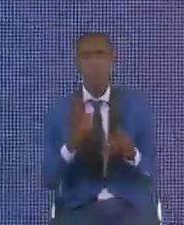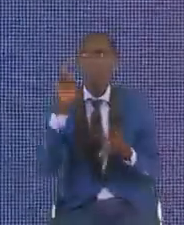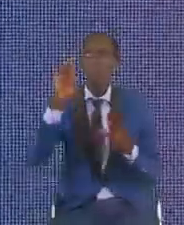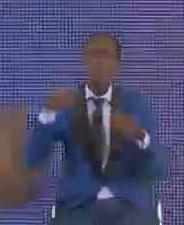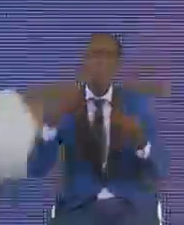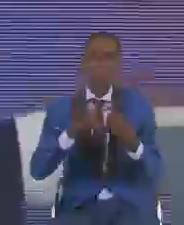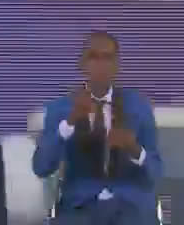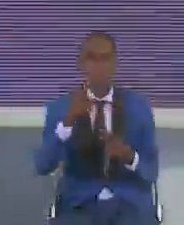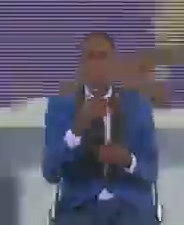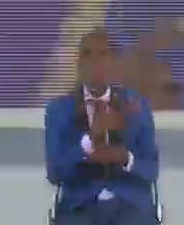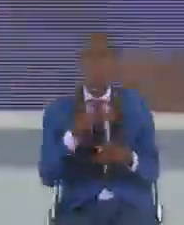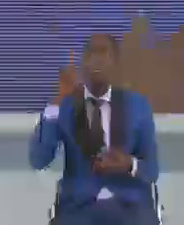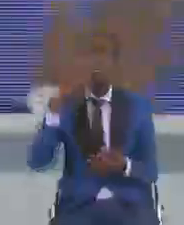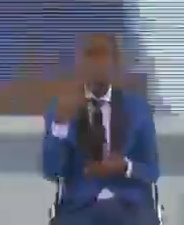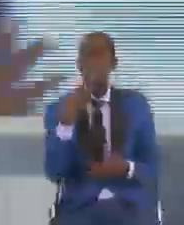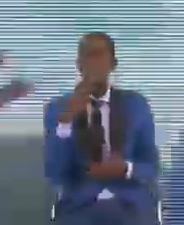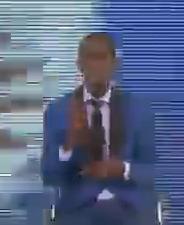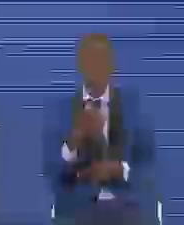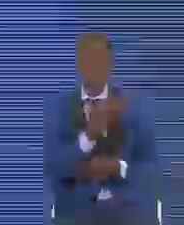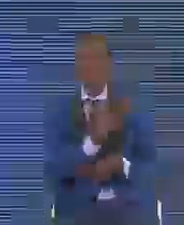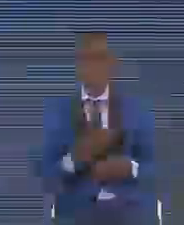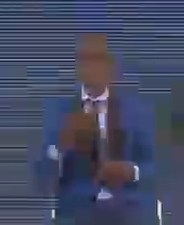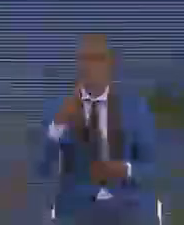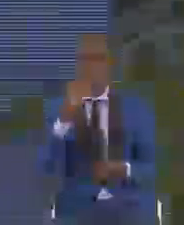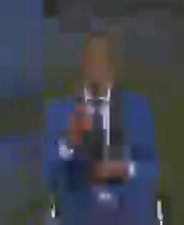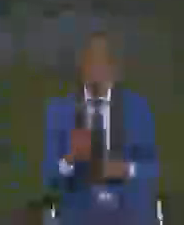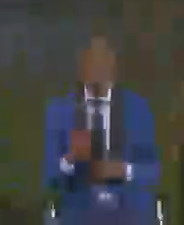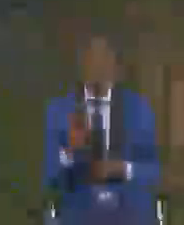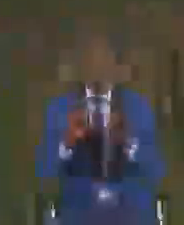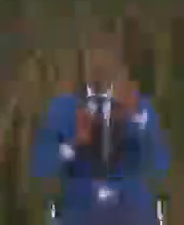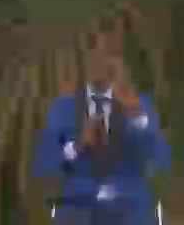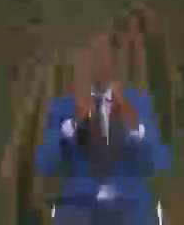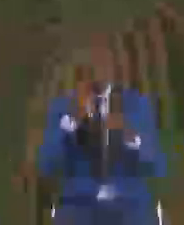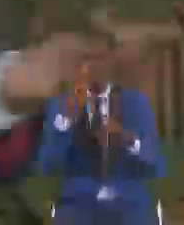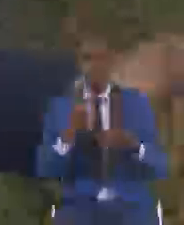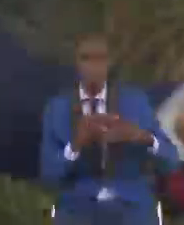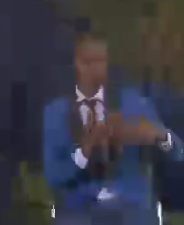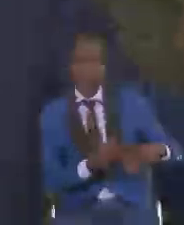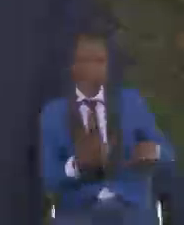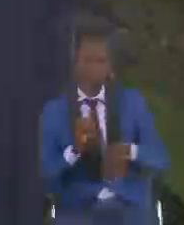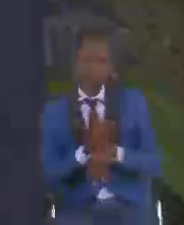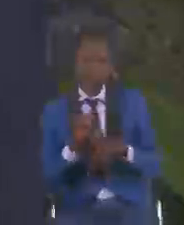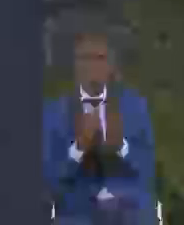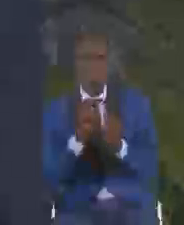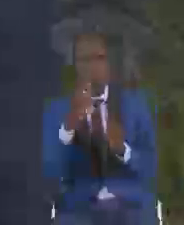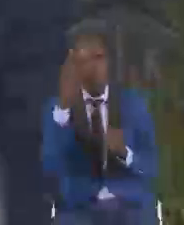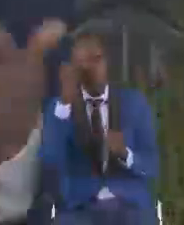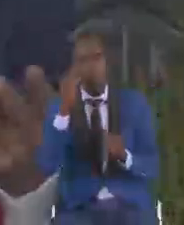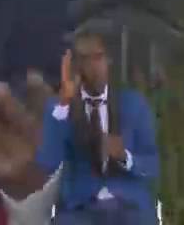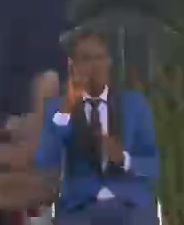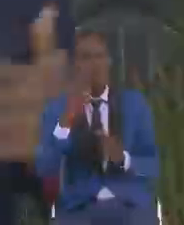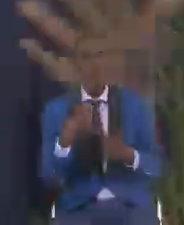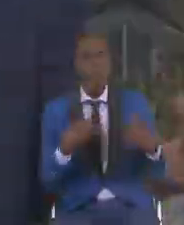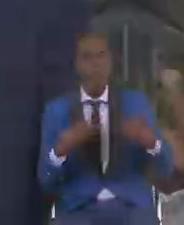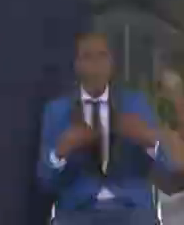you. And he says, I'm by your side. I'm doing it with you. Why would you murmur when you know